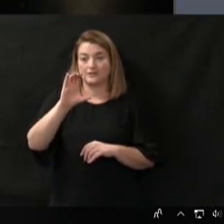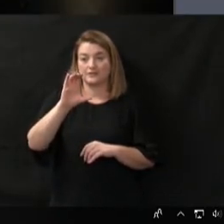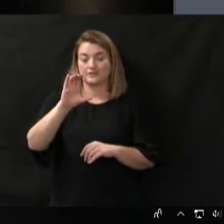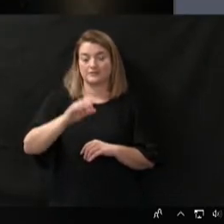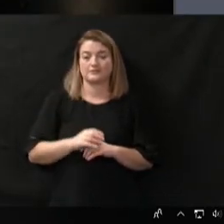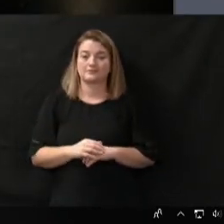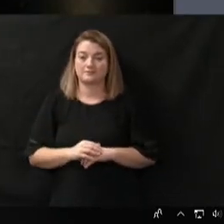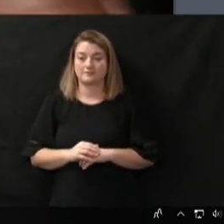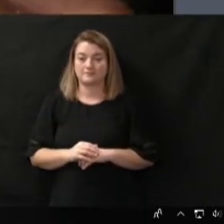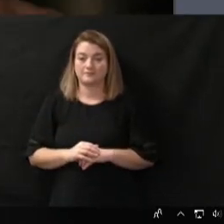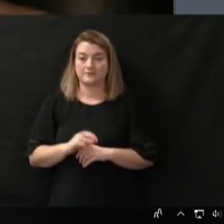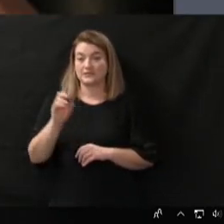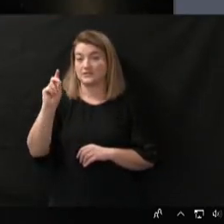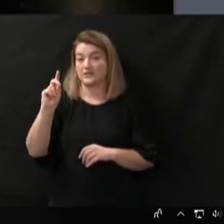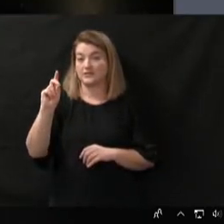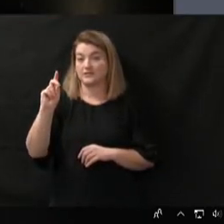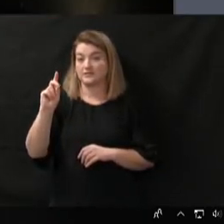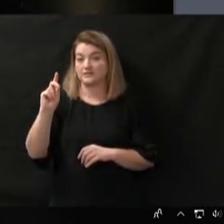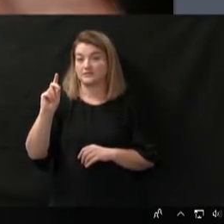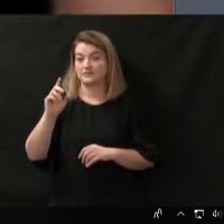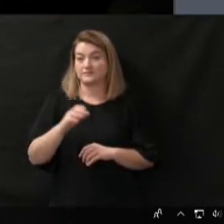Okay, we haven't done